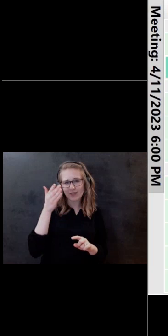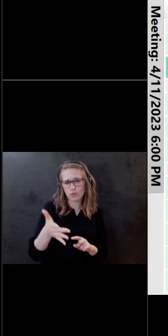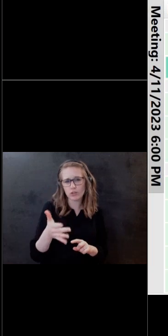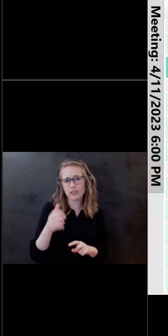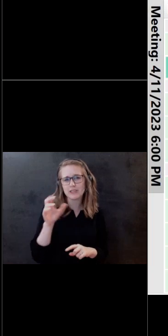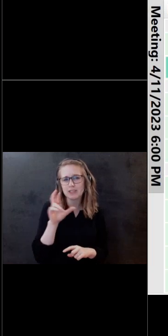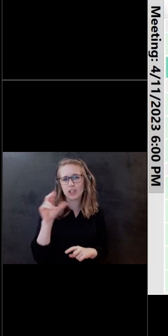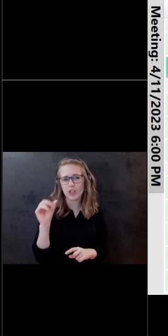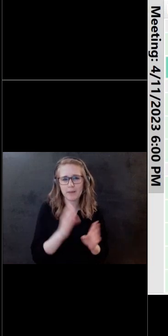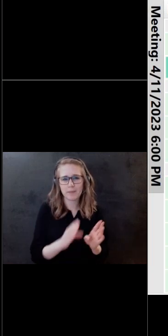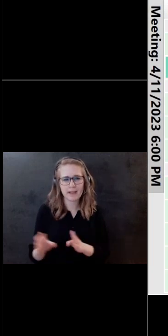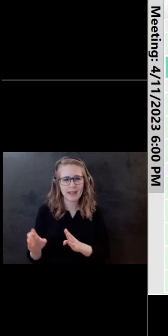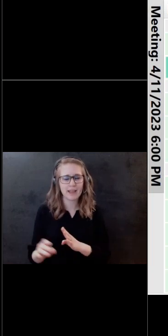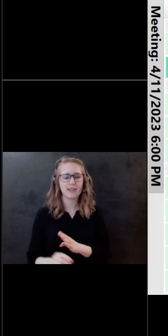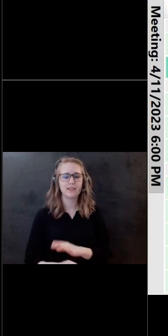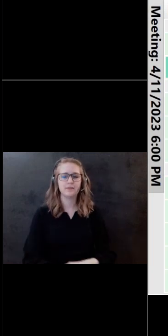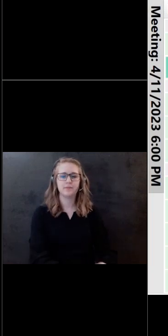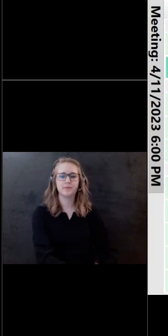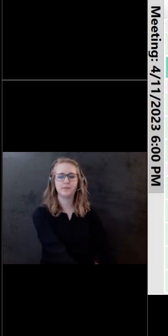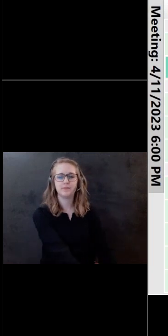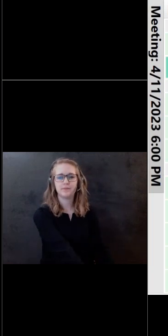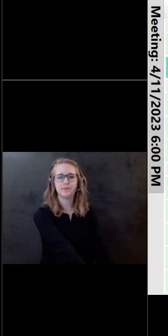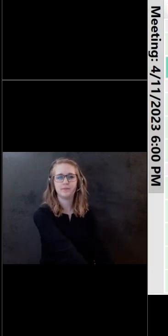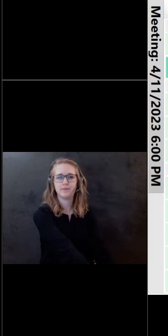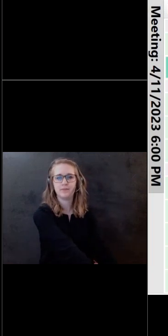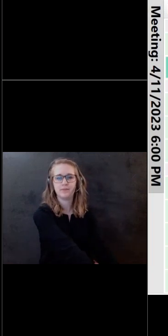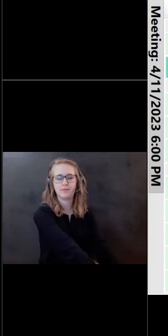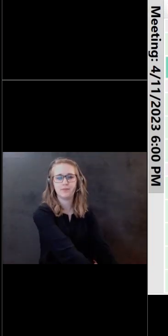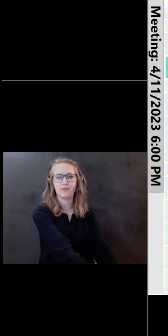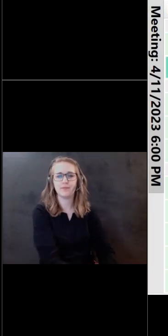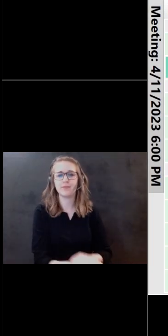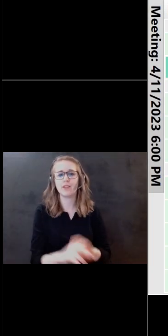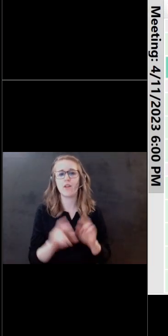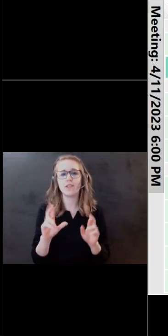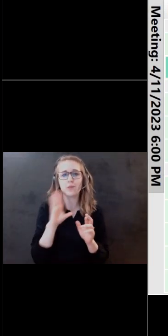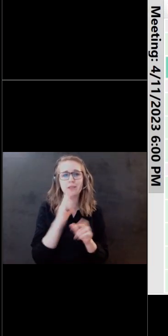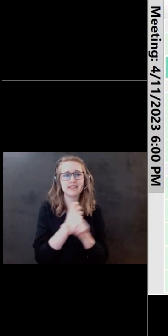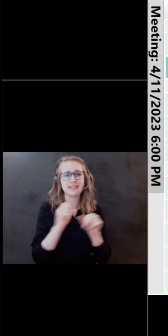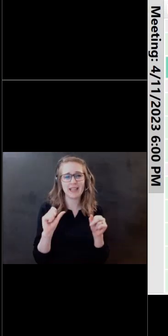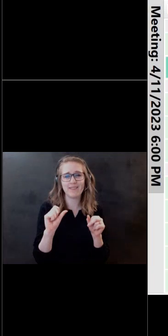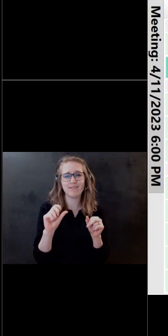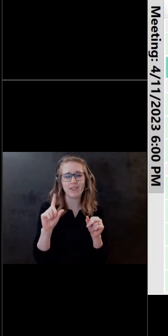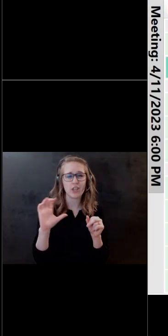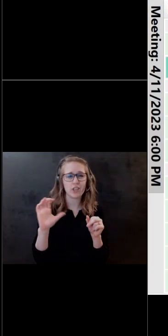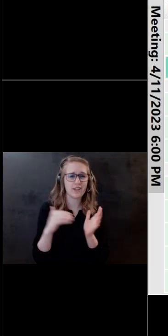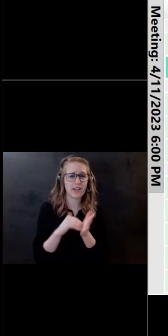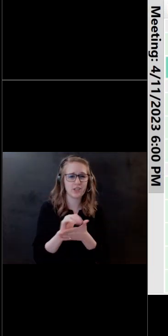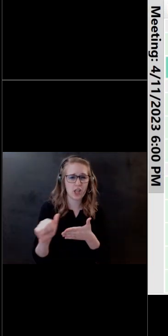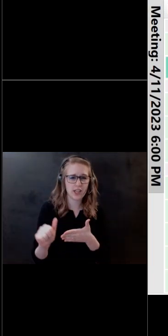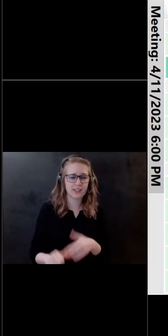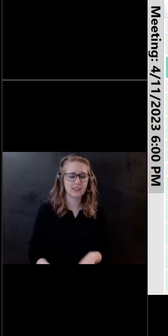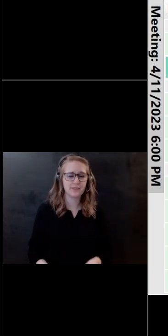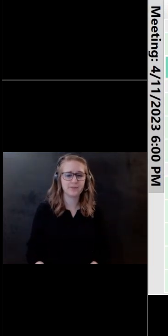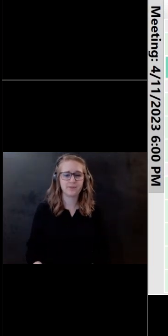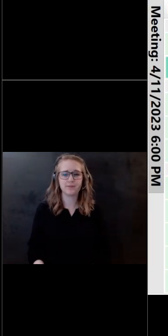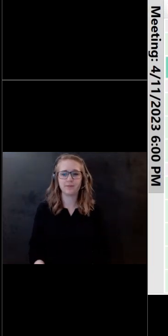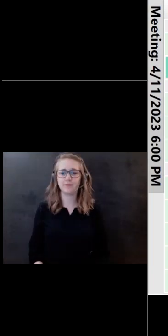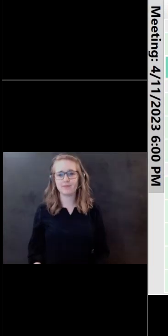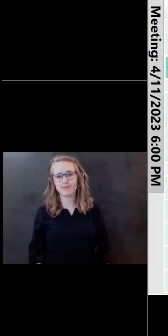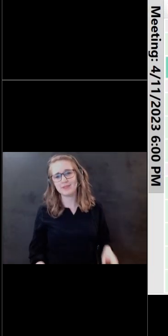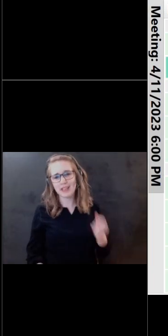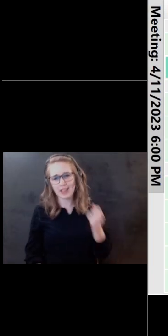CRA plan, I think that it would save us hopefully $100,000. And I understand it's an investment, but